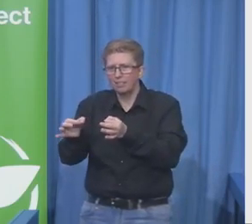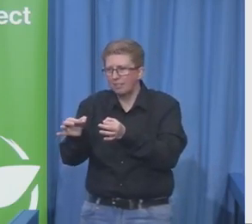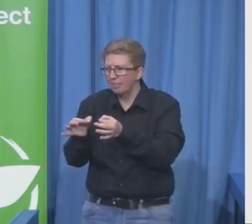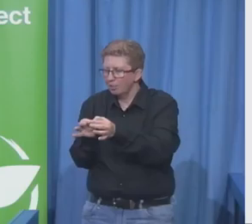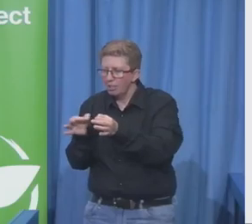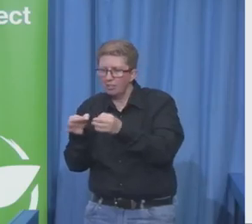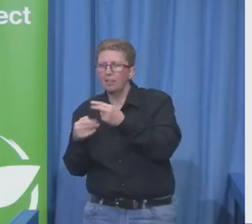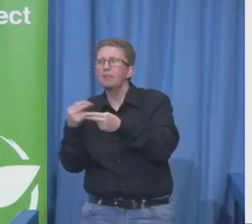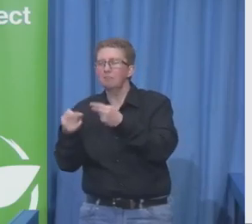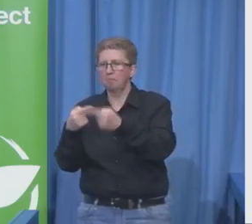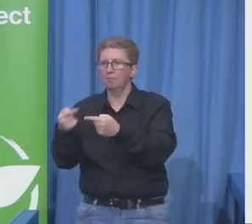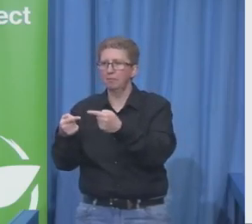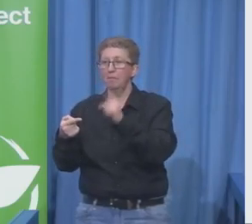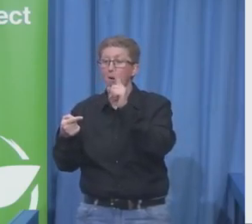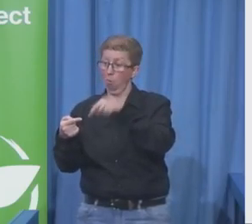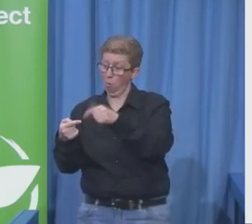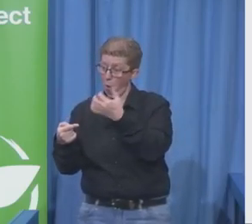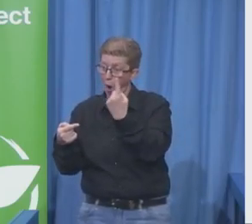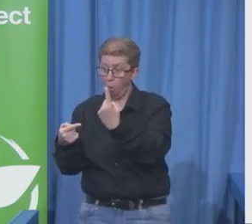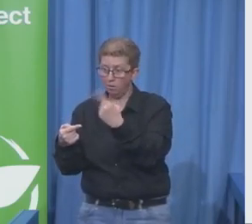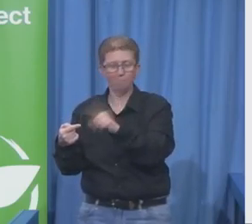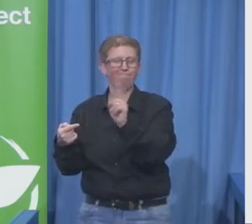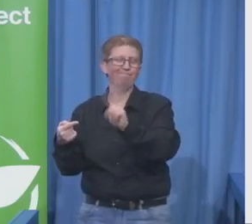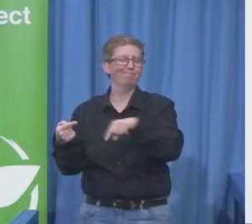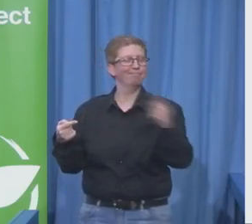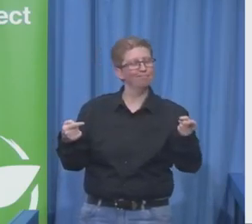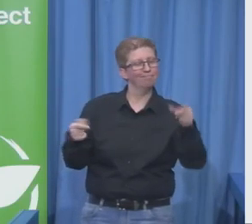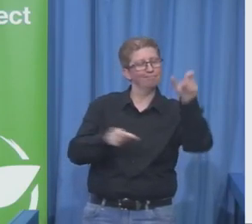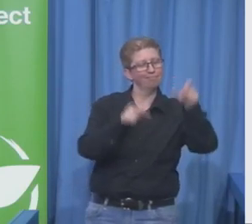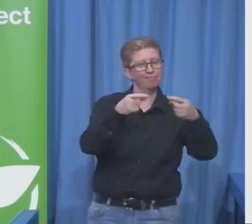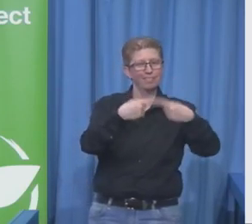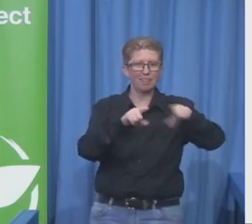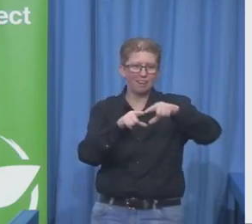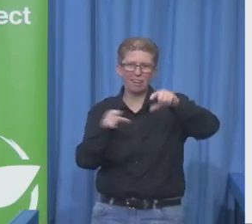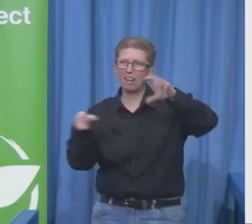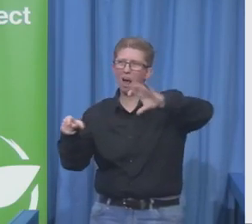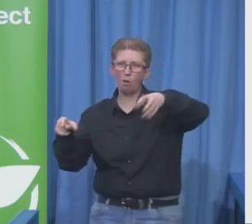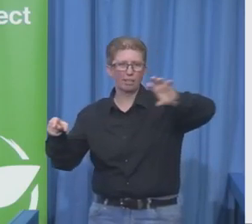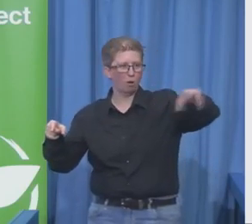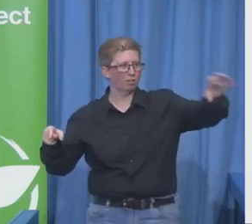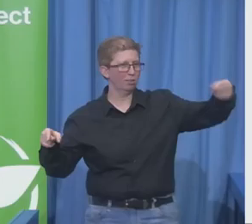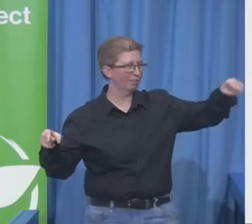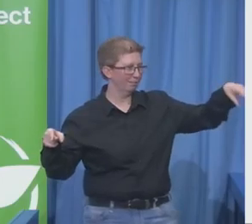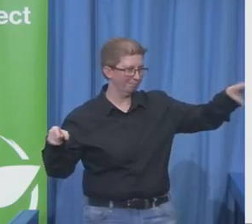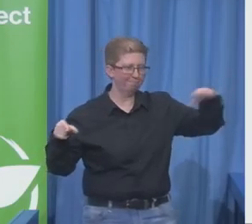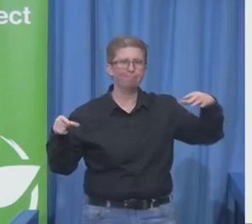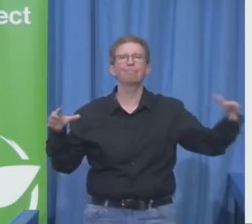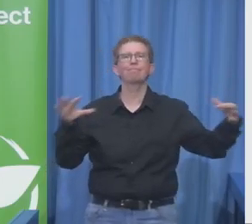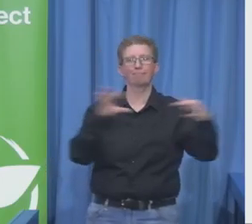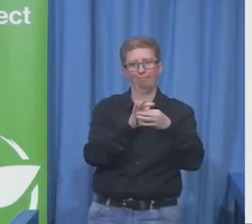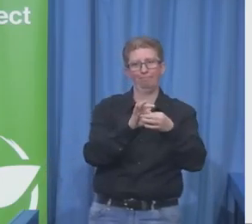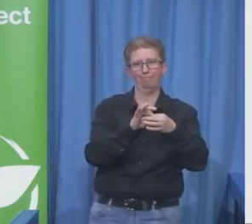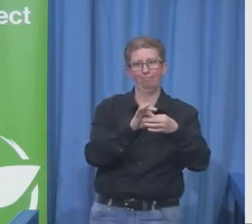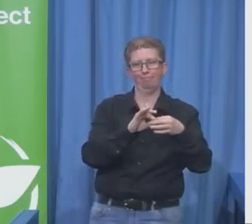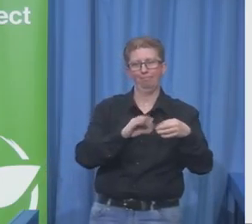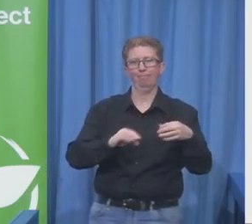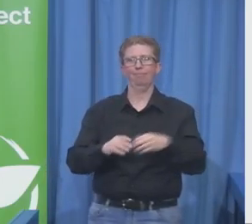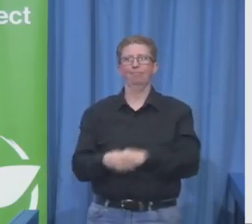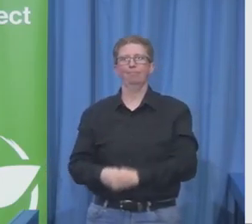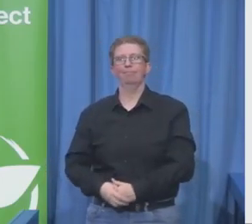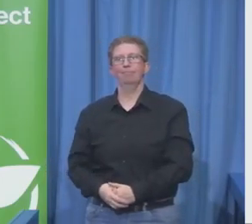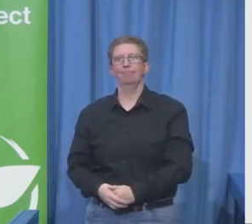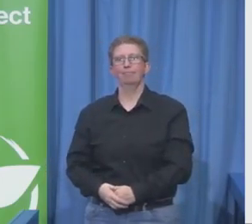The only other thing I would absolutely say is that we have a chief accessibility officer who sits at the top table at Microsoft, and that was a very deliberate decision that was